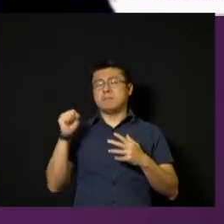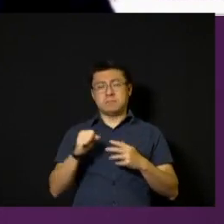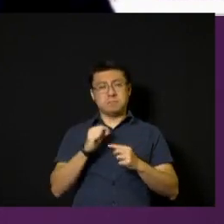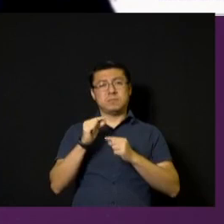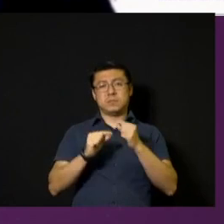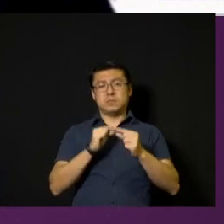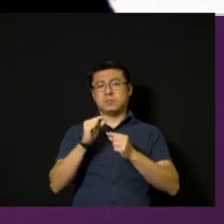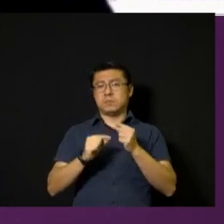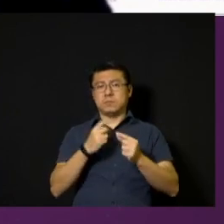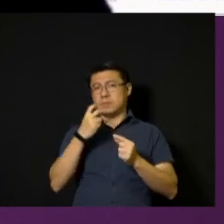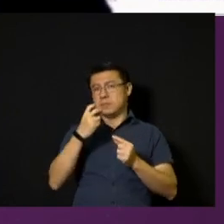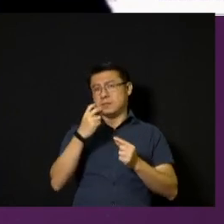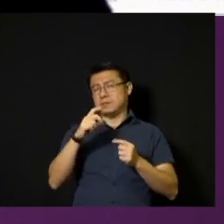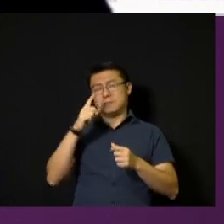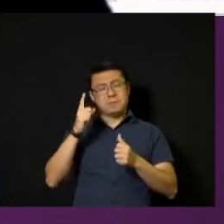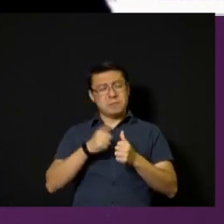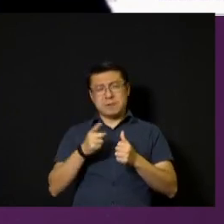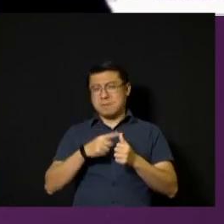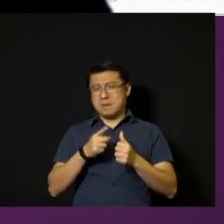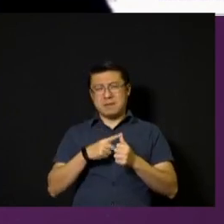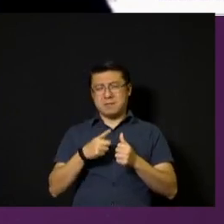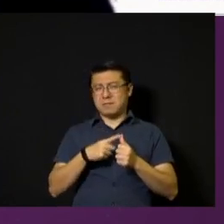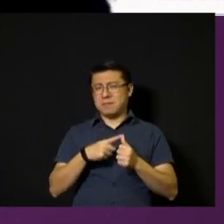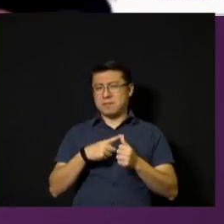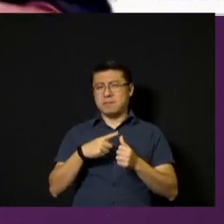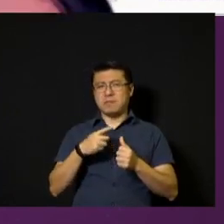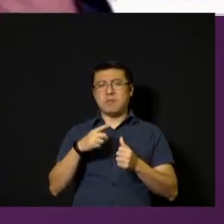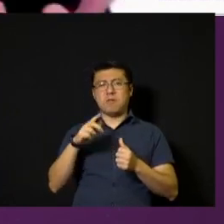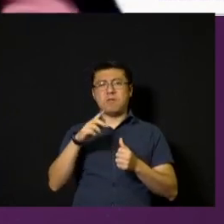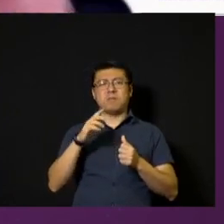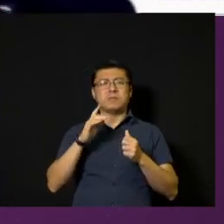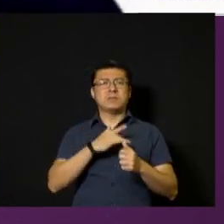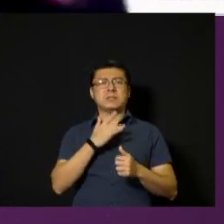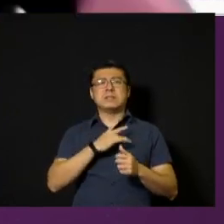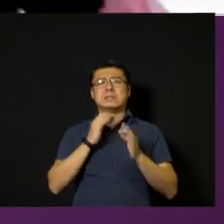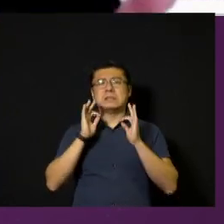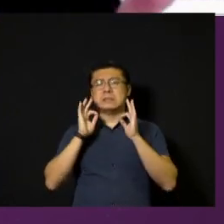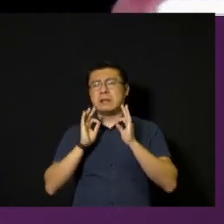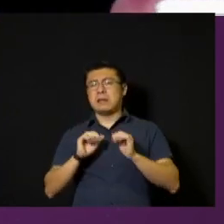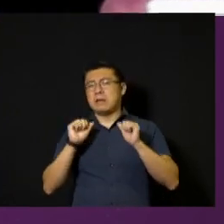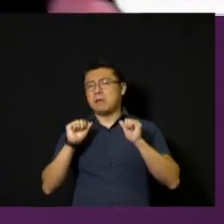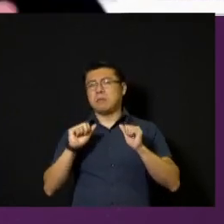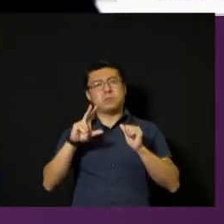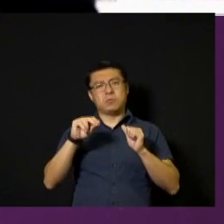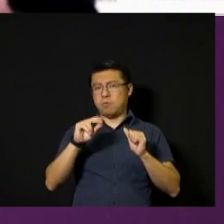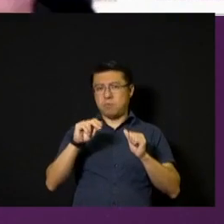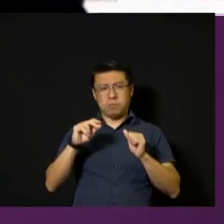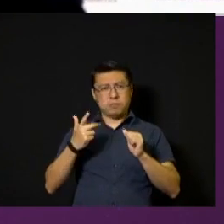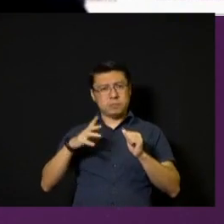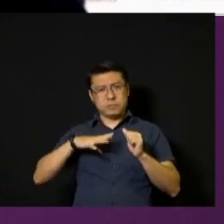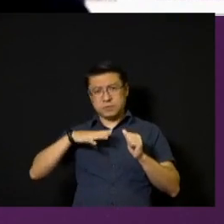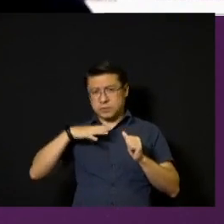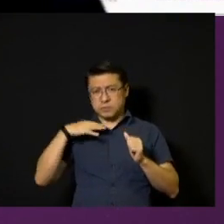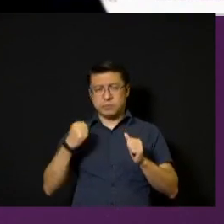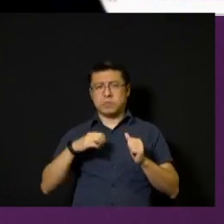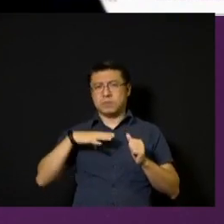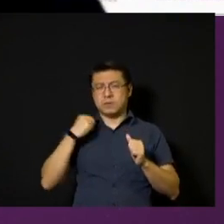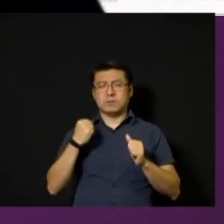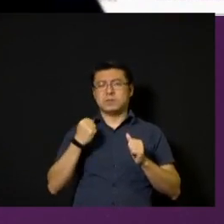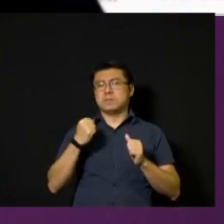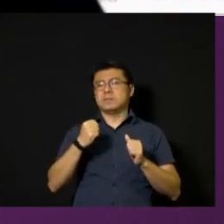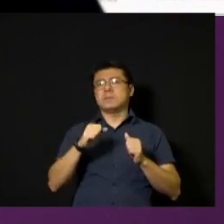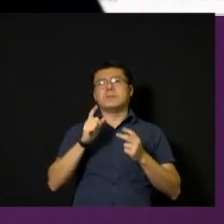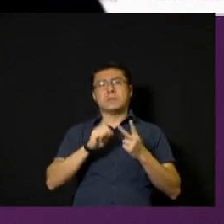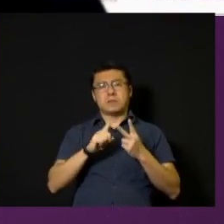develop that. The first thing is to wanting to leave your comfort area. Then you have the skills you're learning in this program. You need